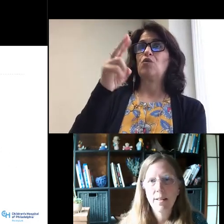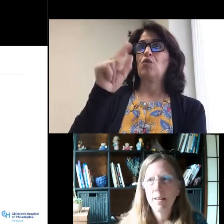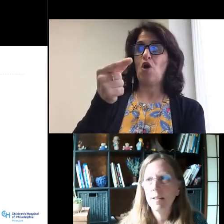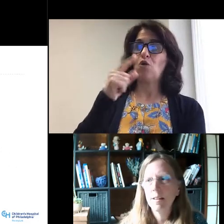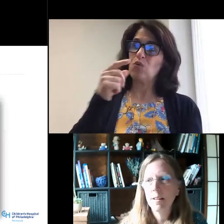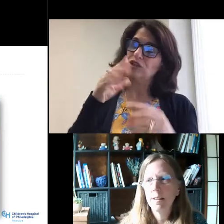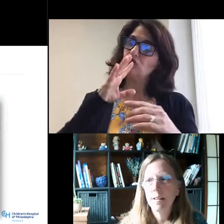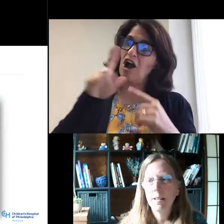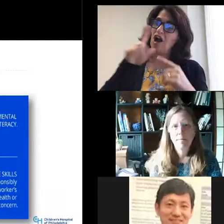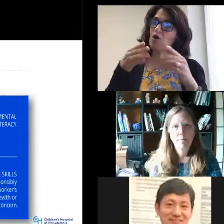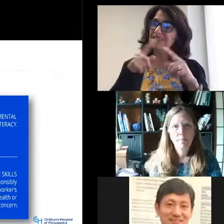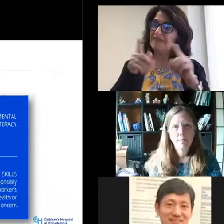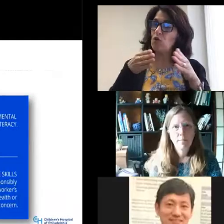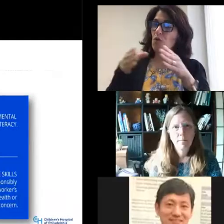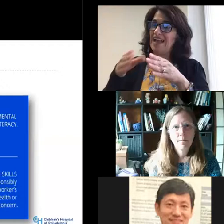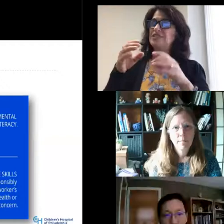health.